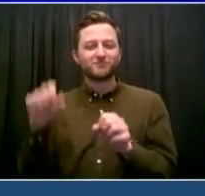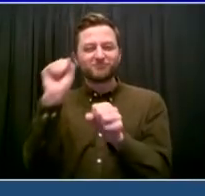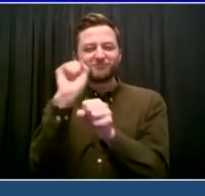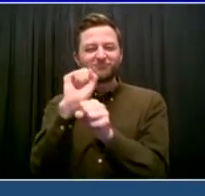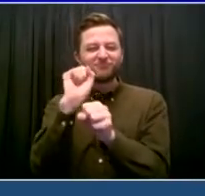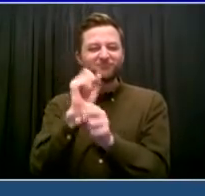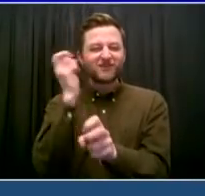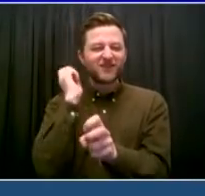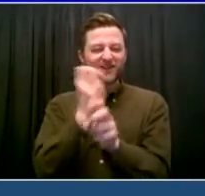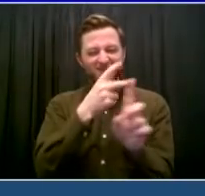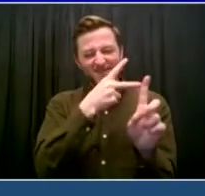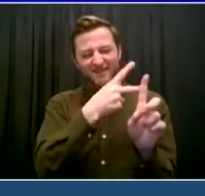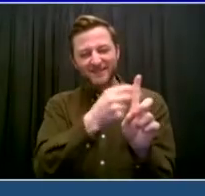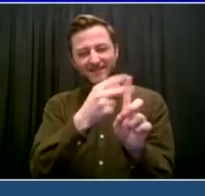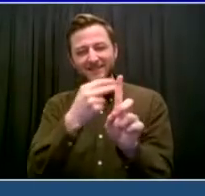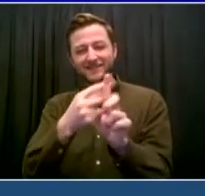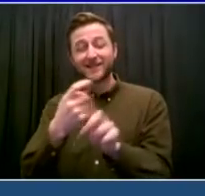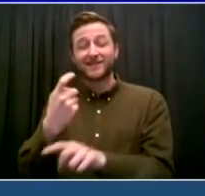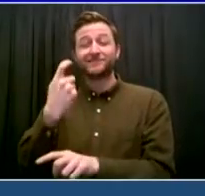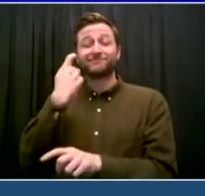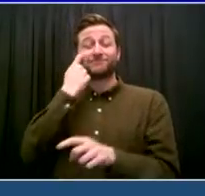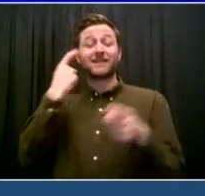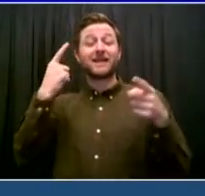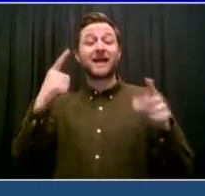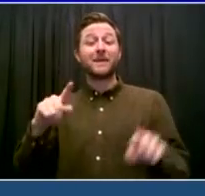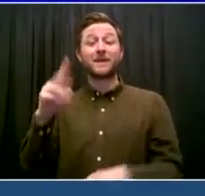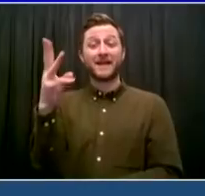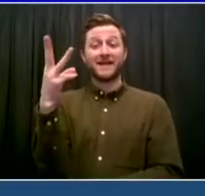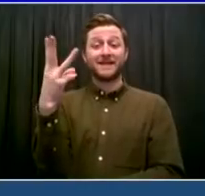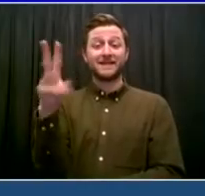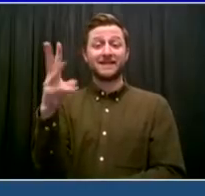doses administered in New York City, including